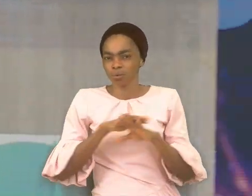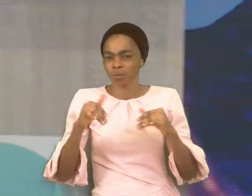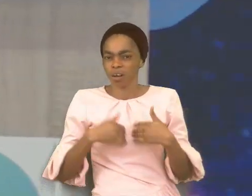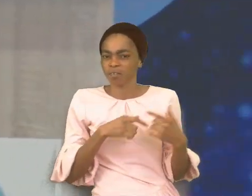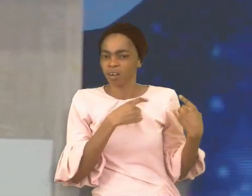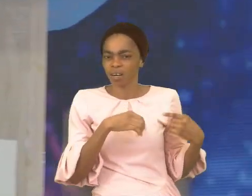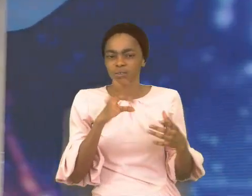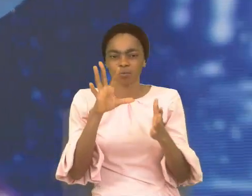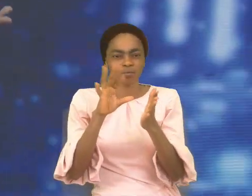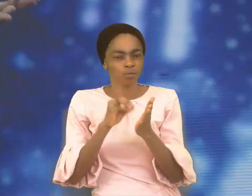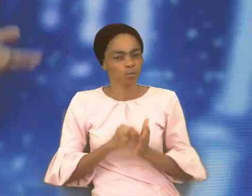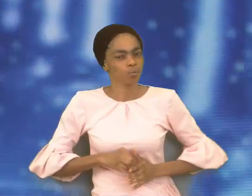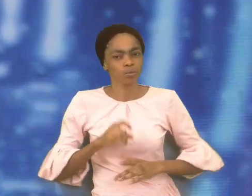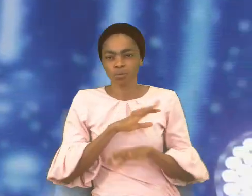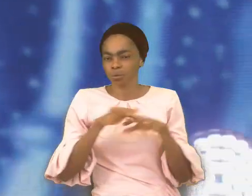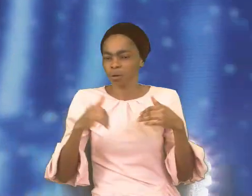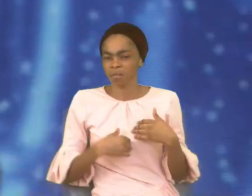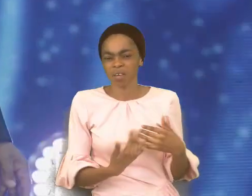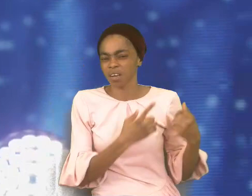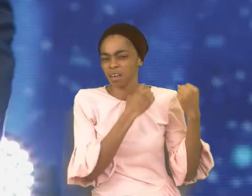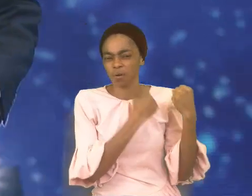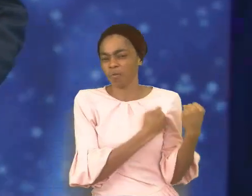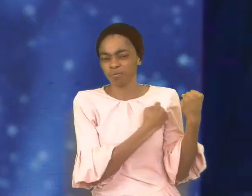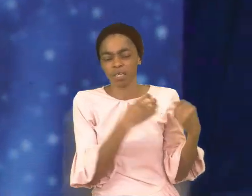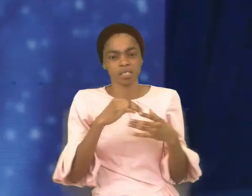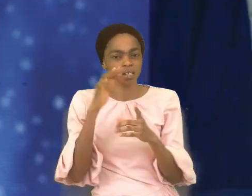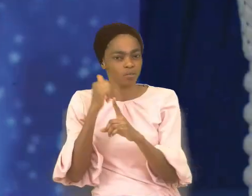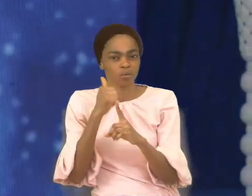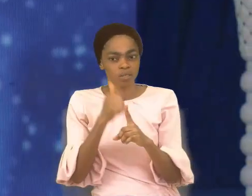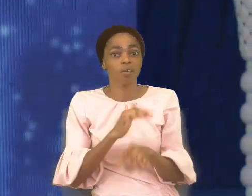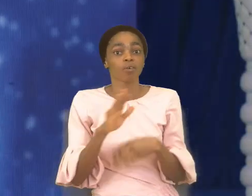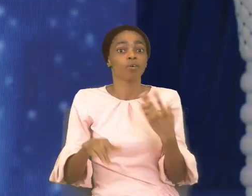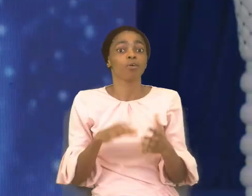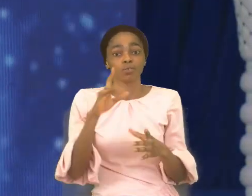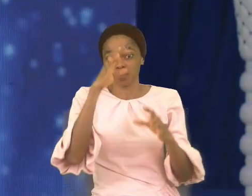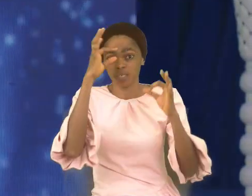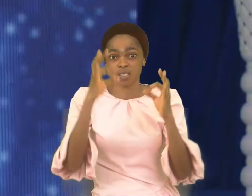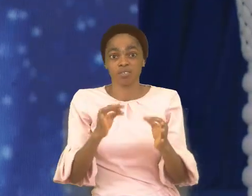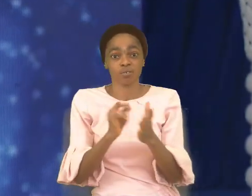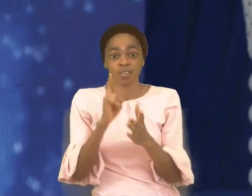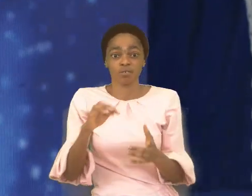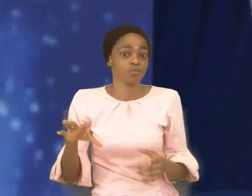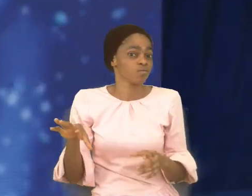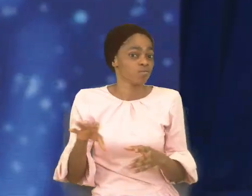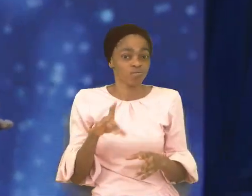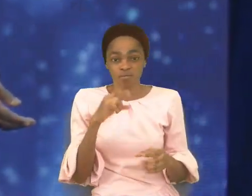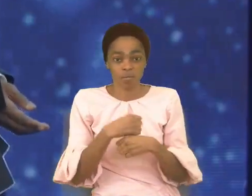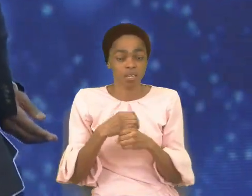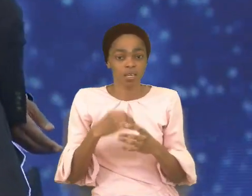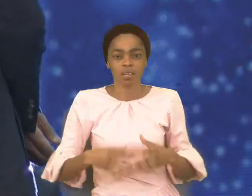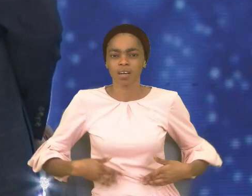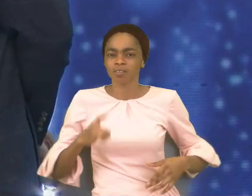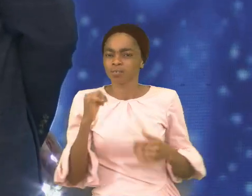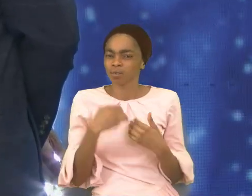yourself. All the decisions you ever took in your life, you're forgotten. Your hands are to your back. And